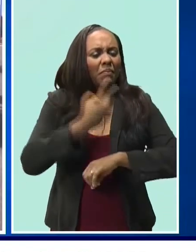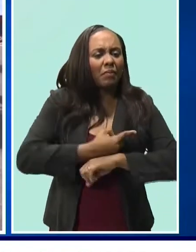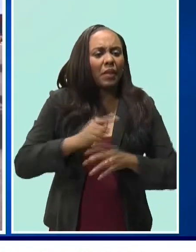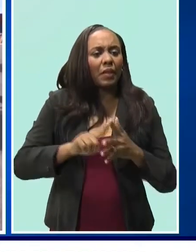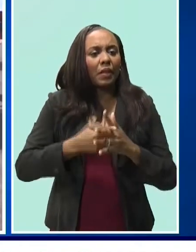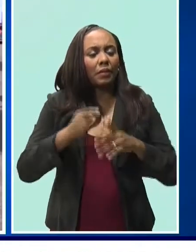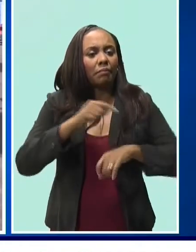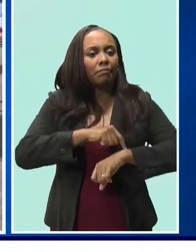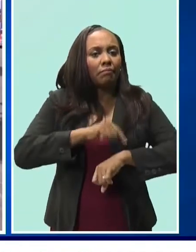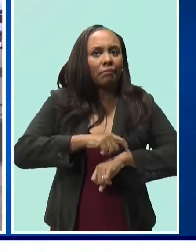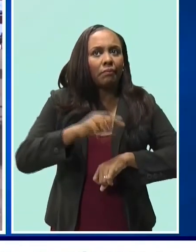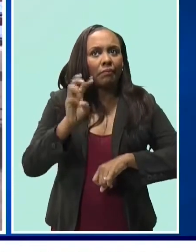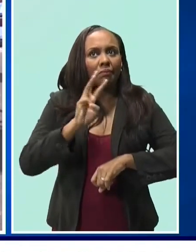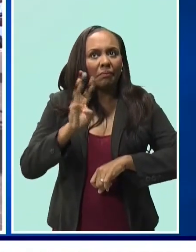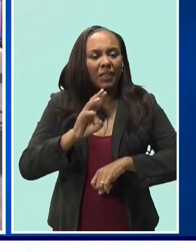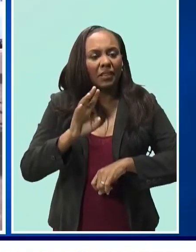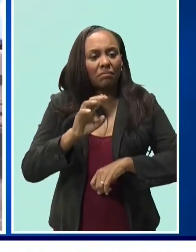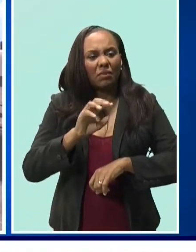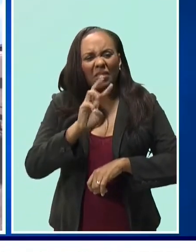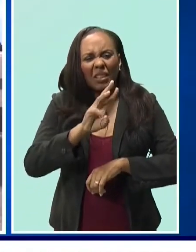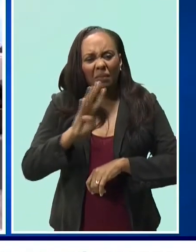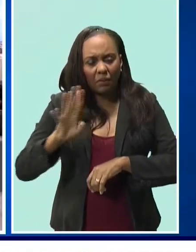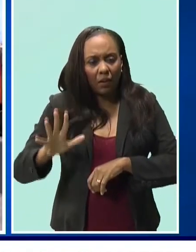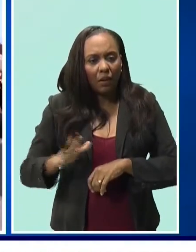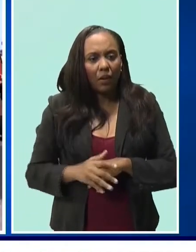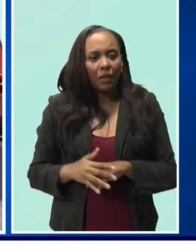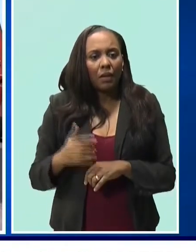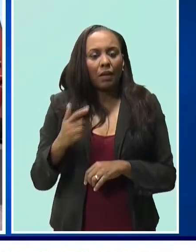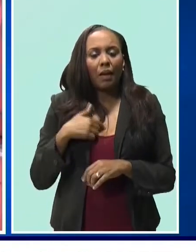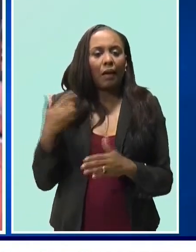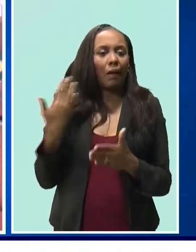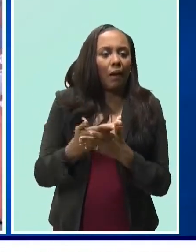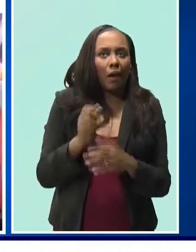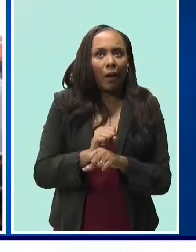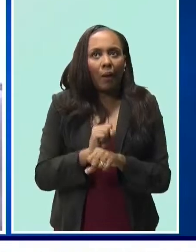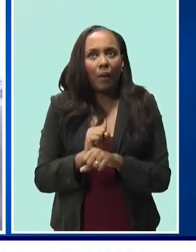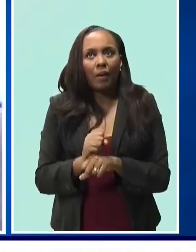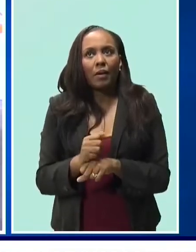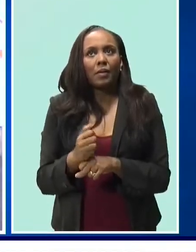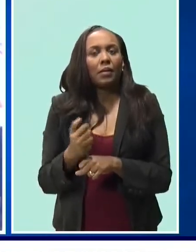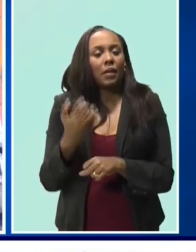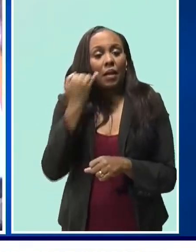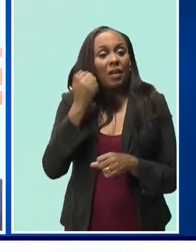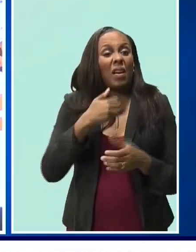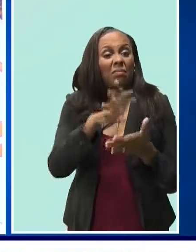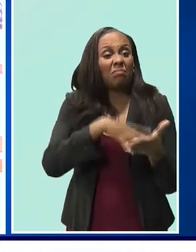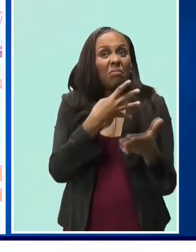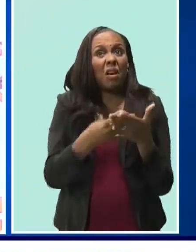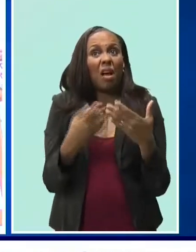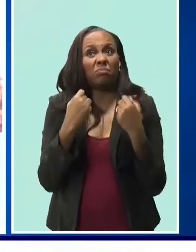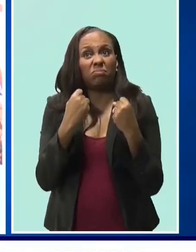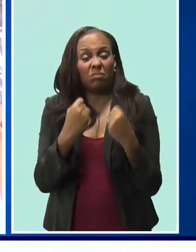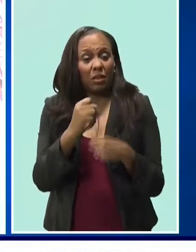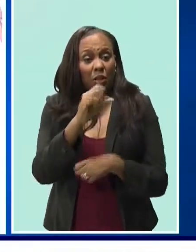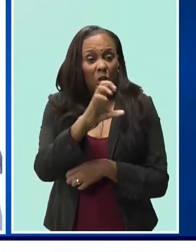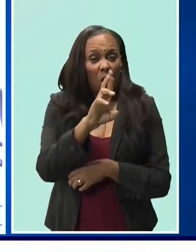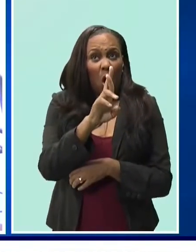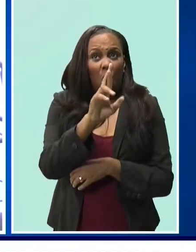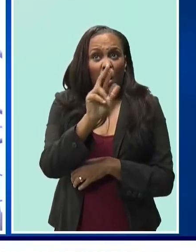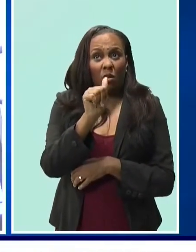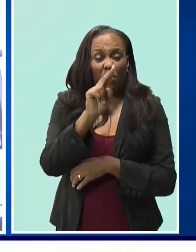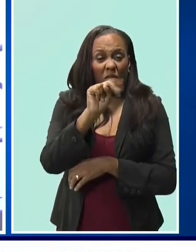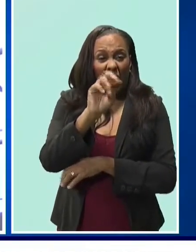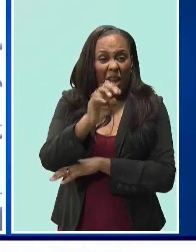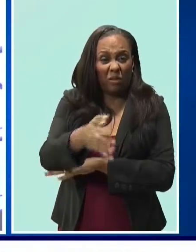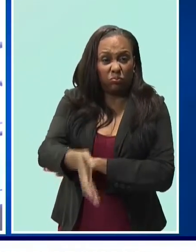I basically comes in, if I'm rostered to drive the gantry crane, I inspect the crane before I go on the